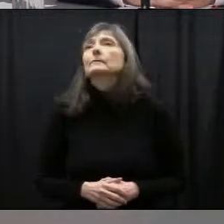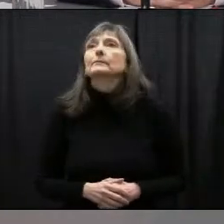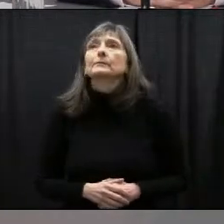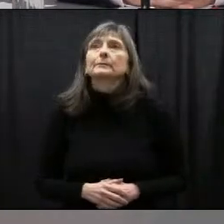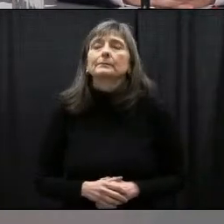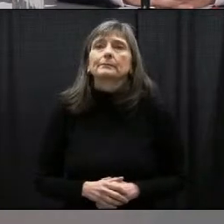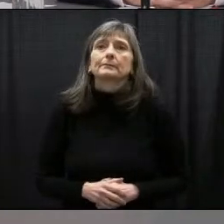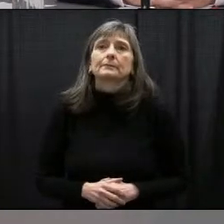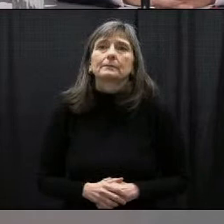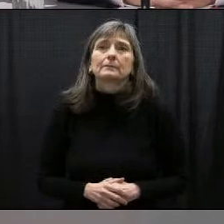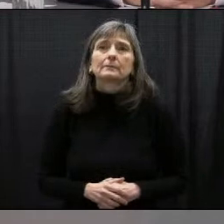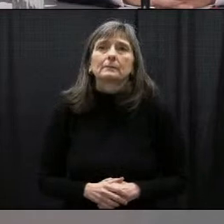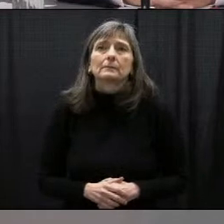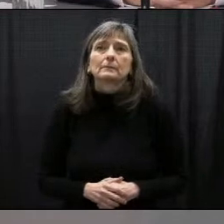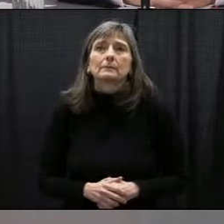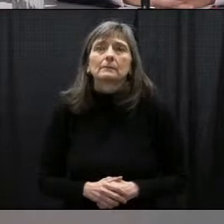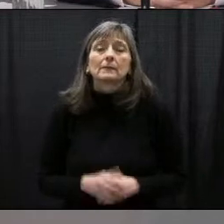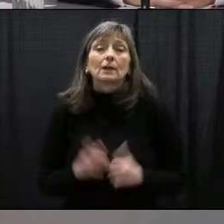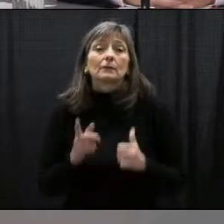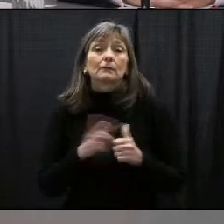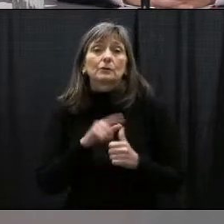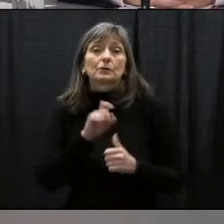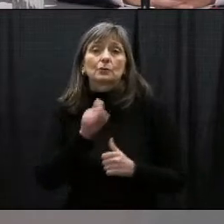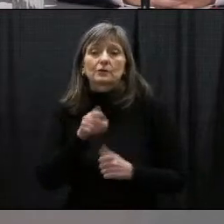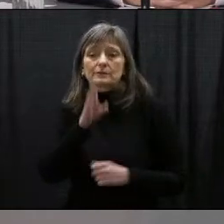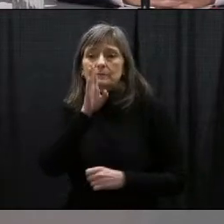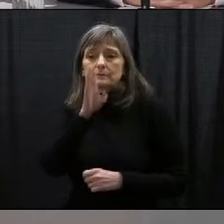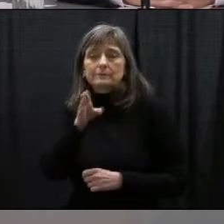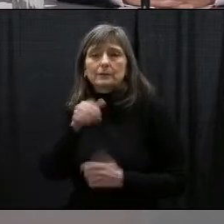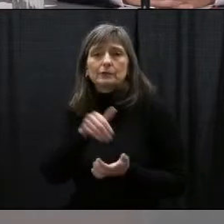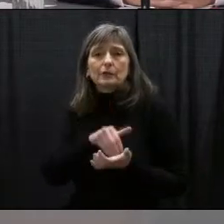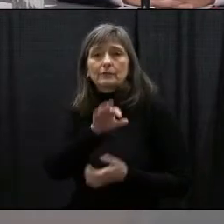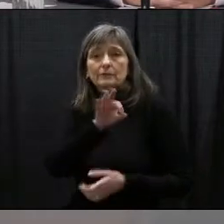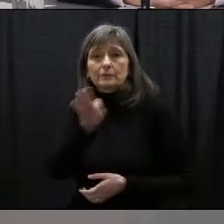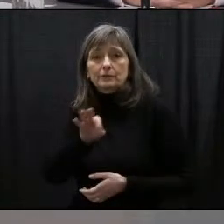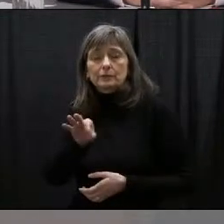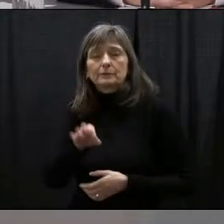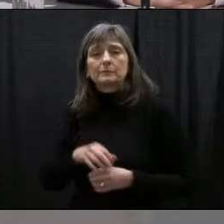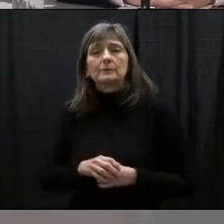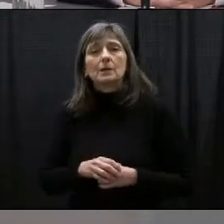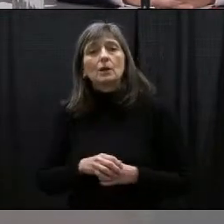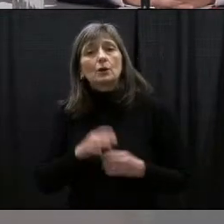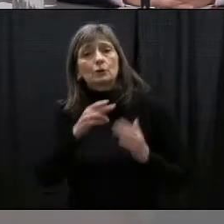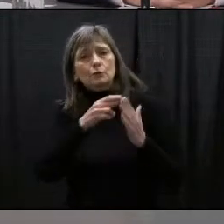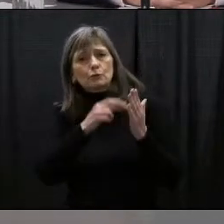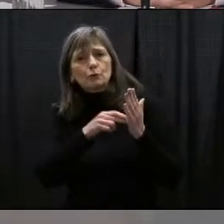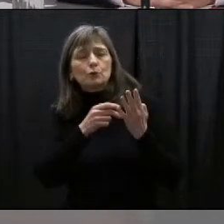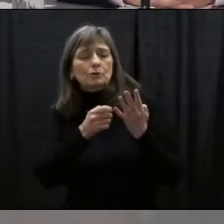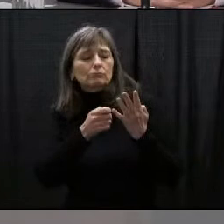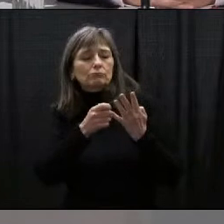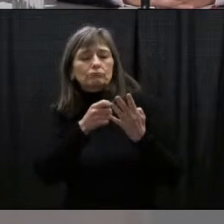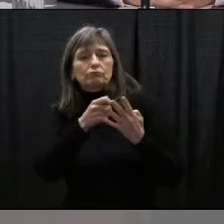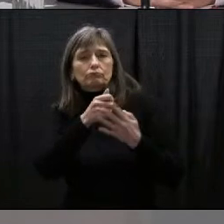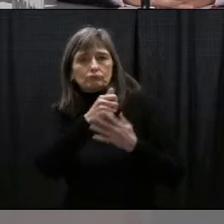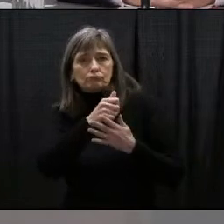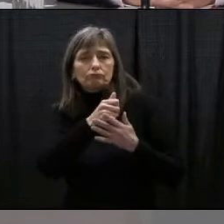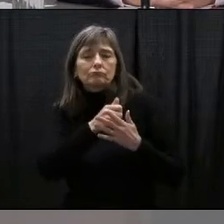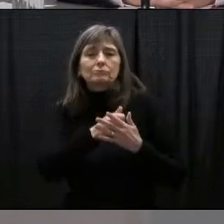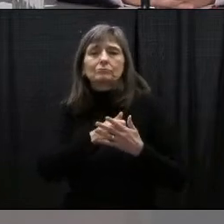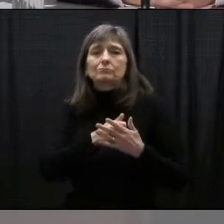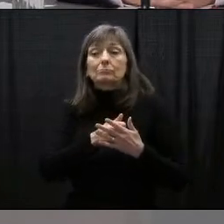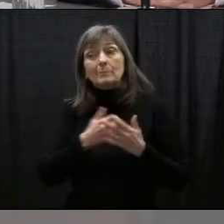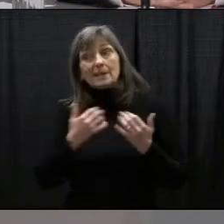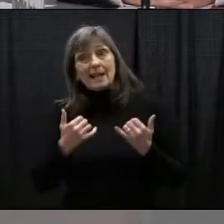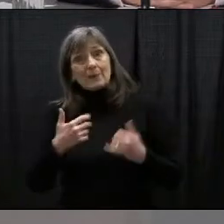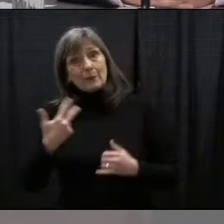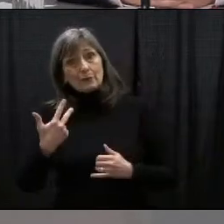Thank you. And I guess my first question is for Dr. Fitzgerald, and that's restrictions are winding down as we announced 3 more deaths because of